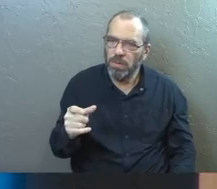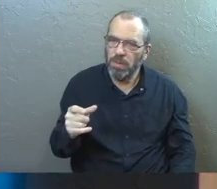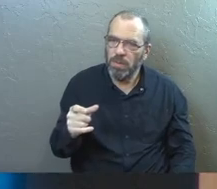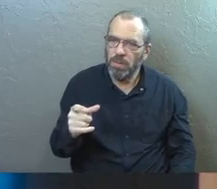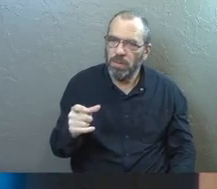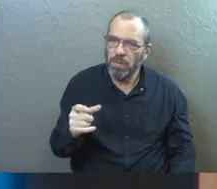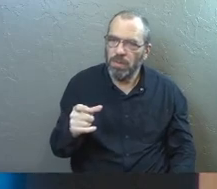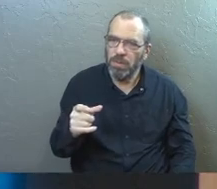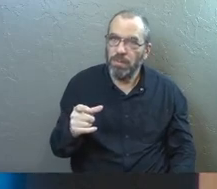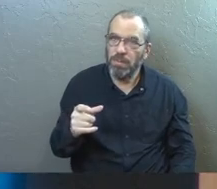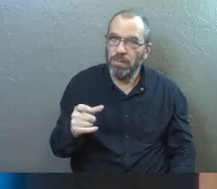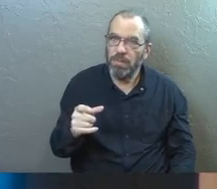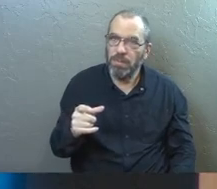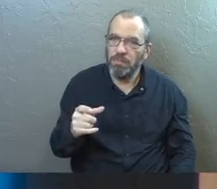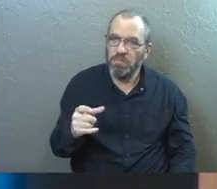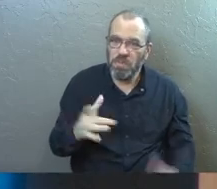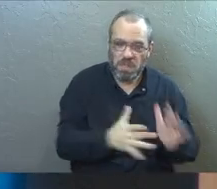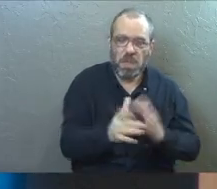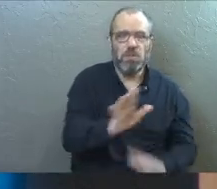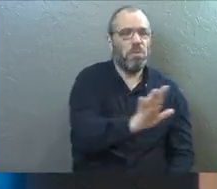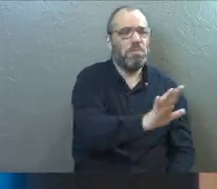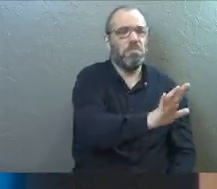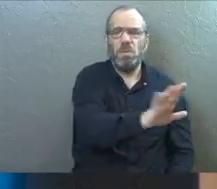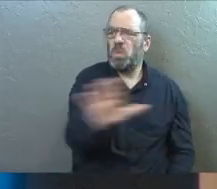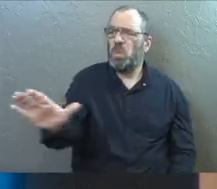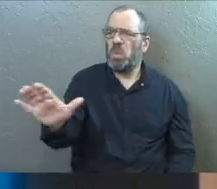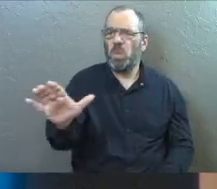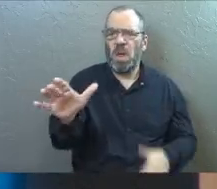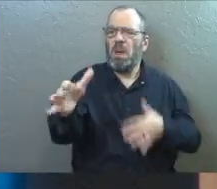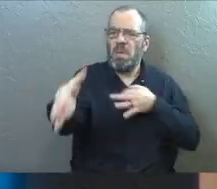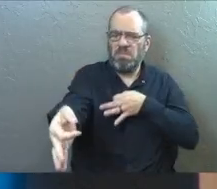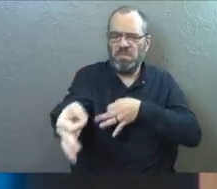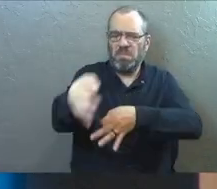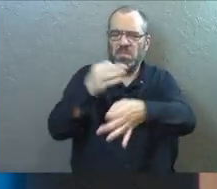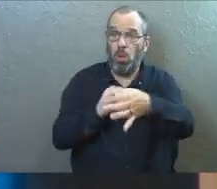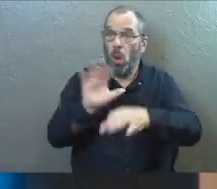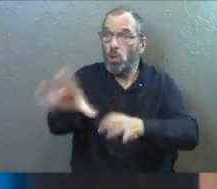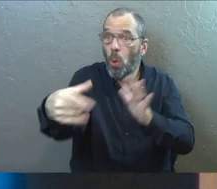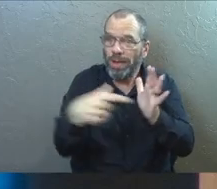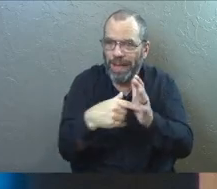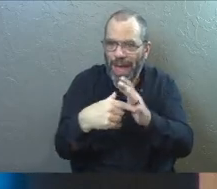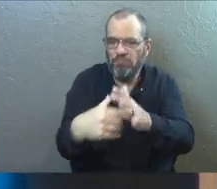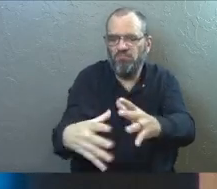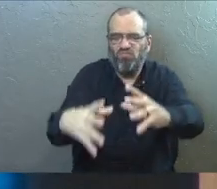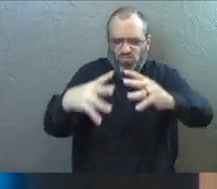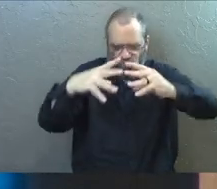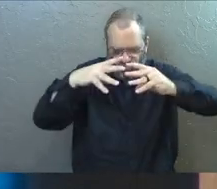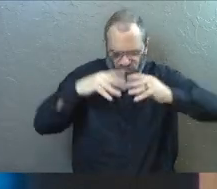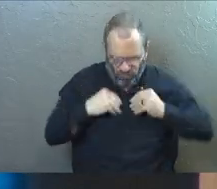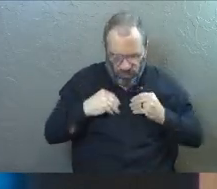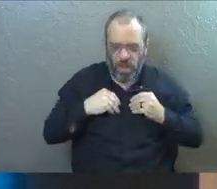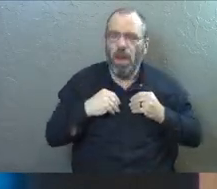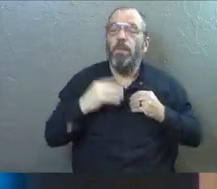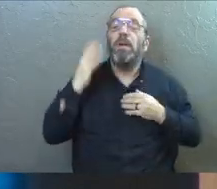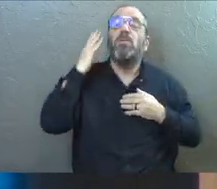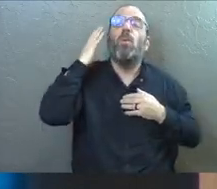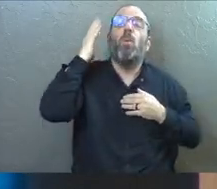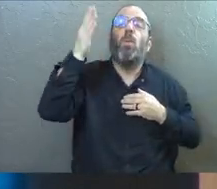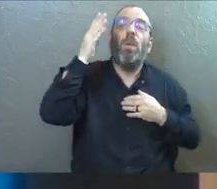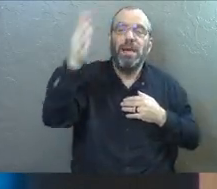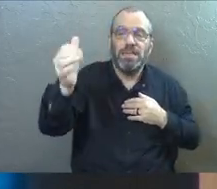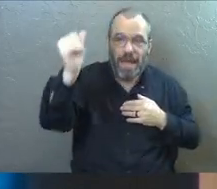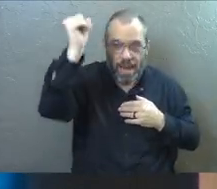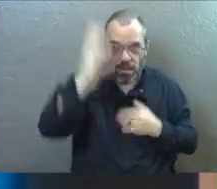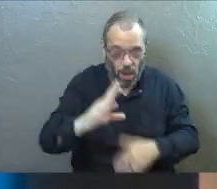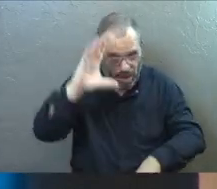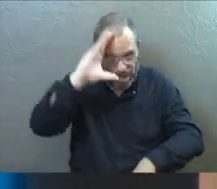otherwise. He said, I'll take your spot. I'll stand, I'll take your debt on myself. Because one day,